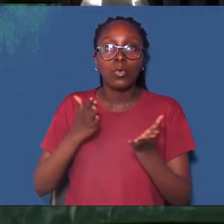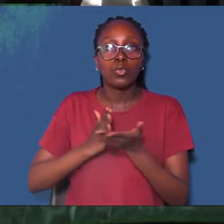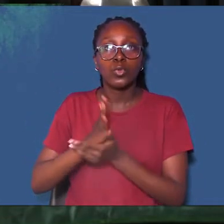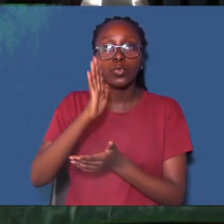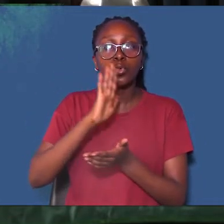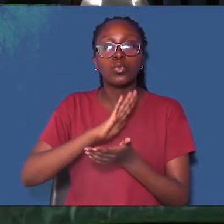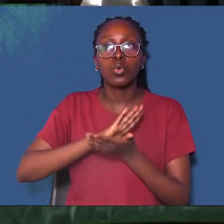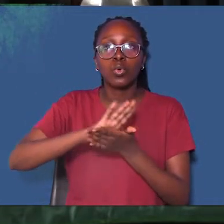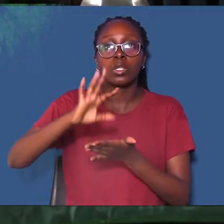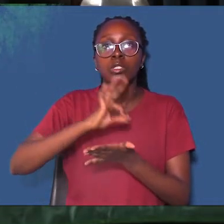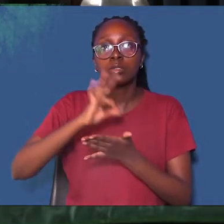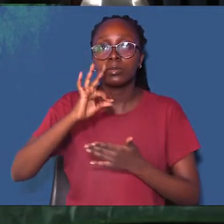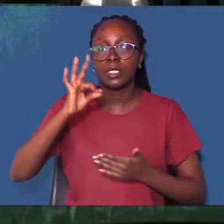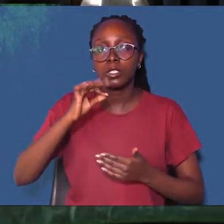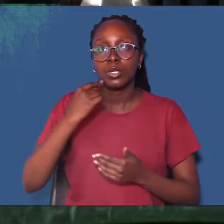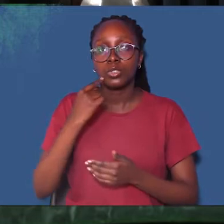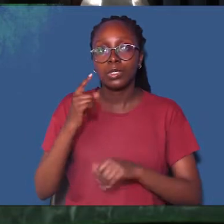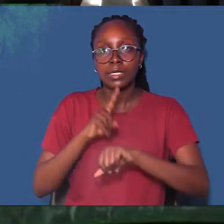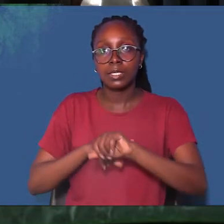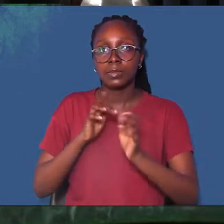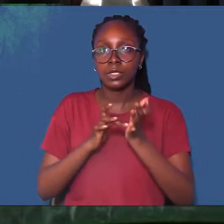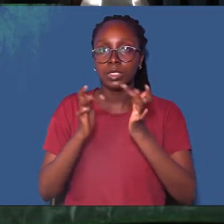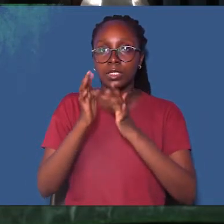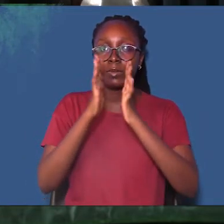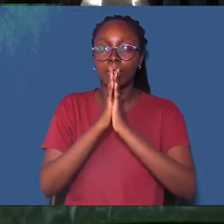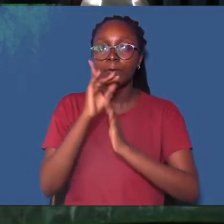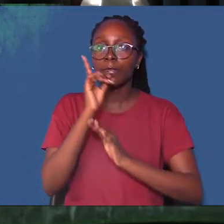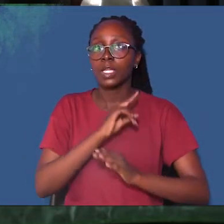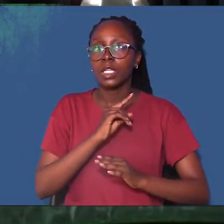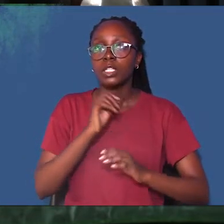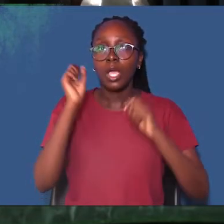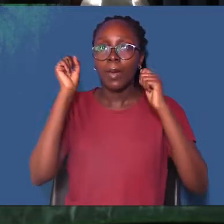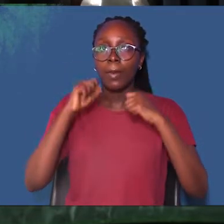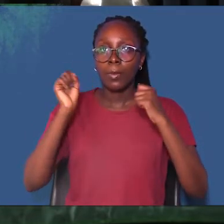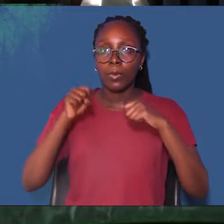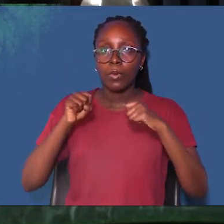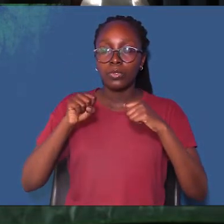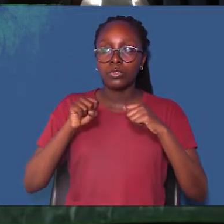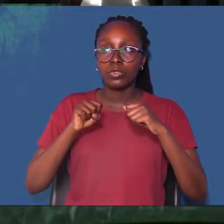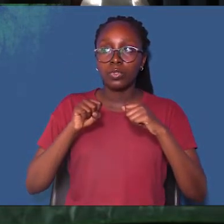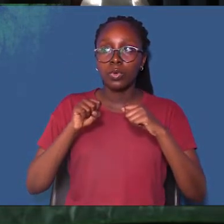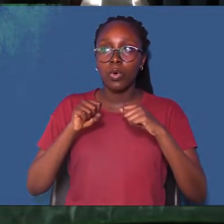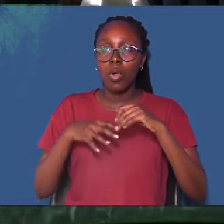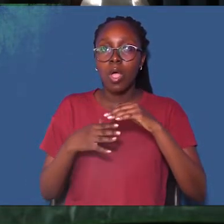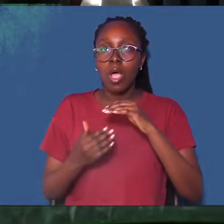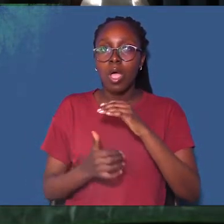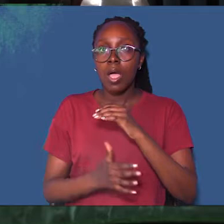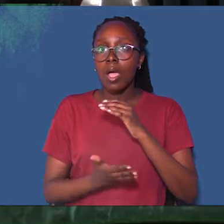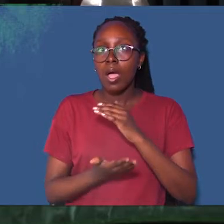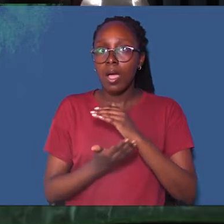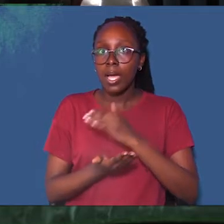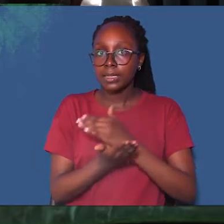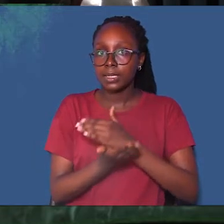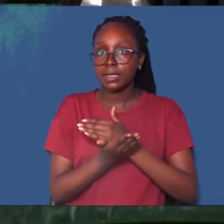prayer, Jesus was able to access the power and the strength to walk in